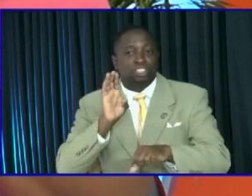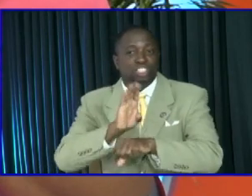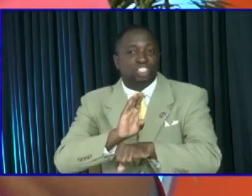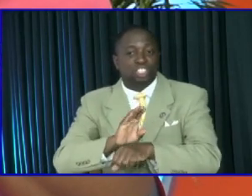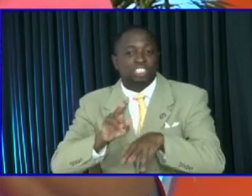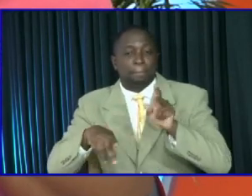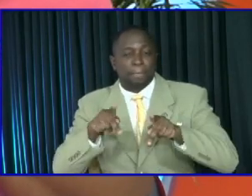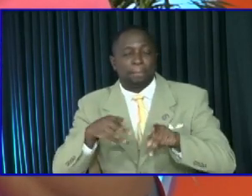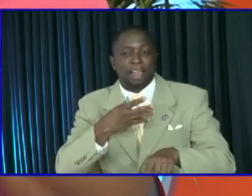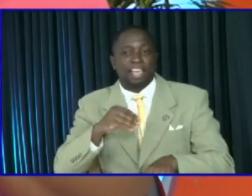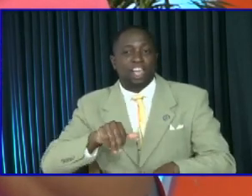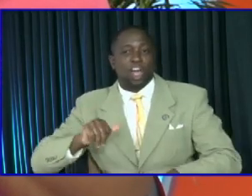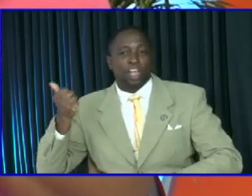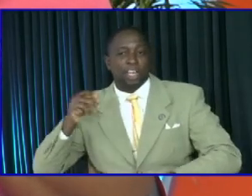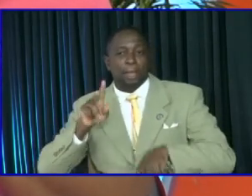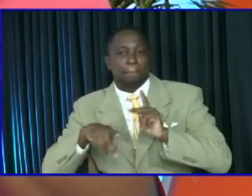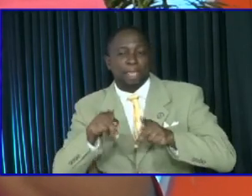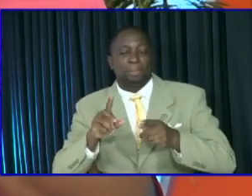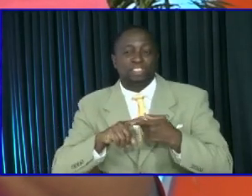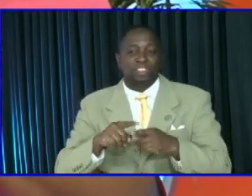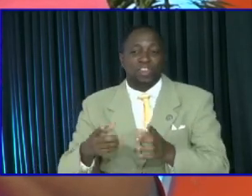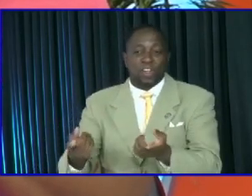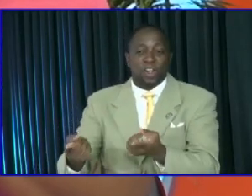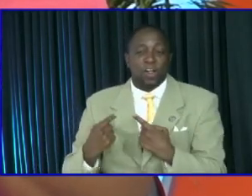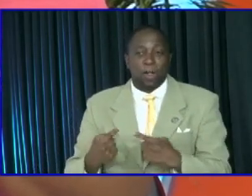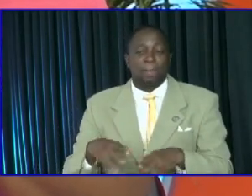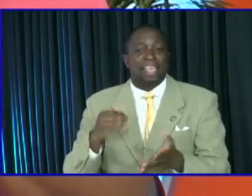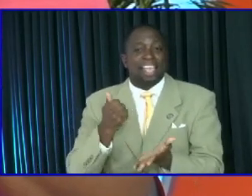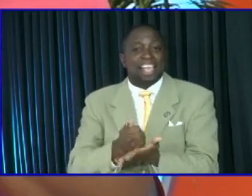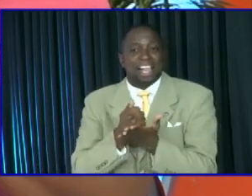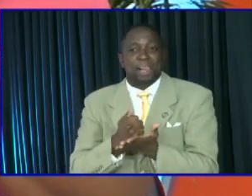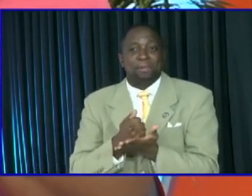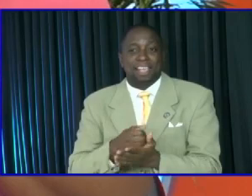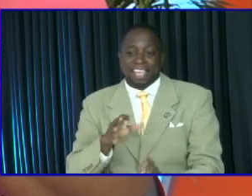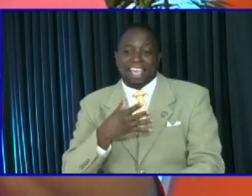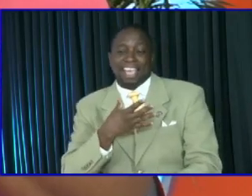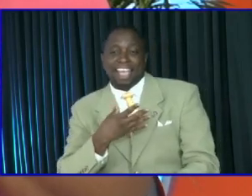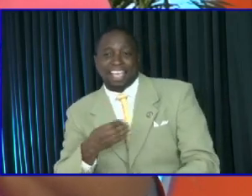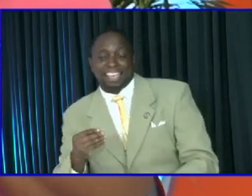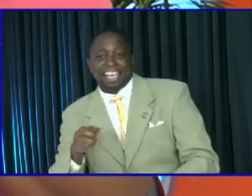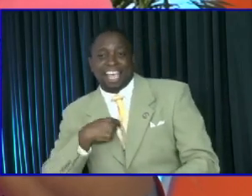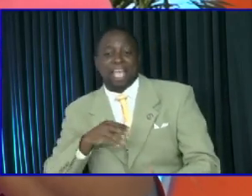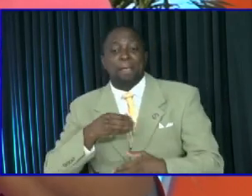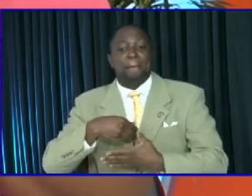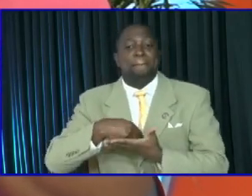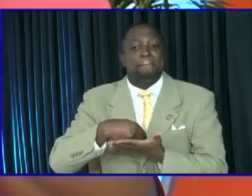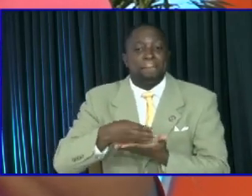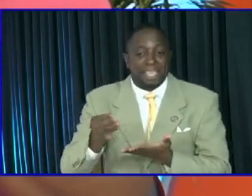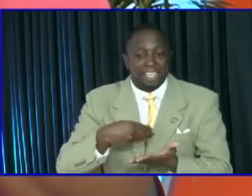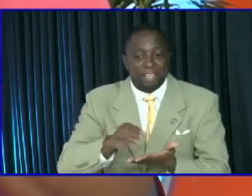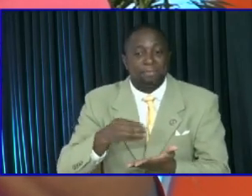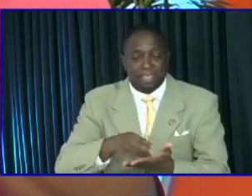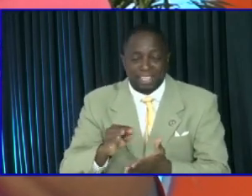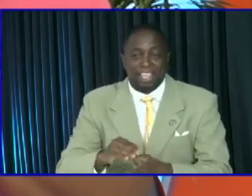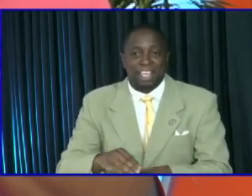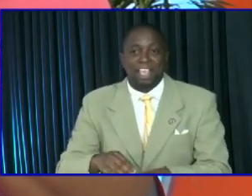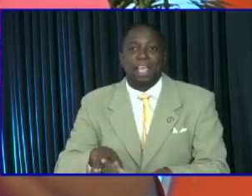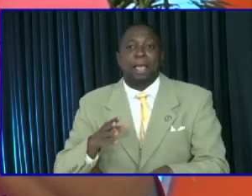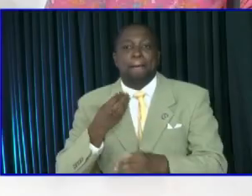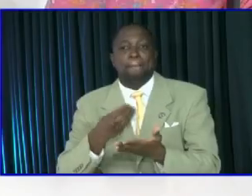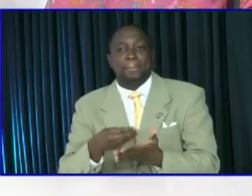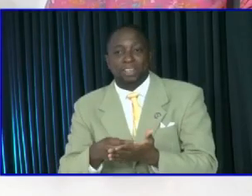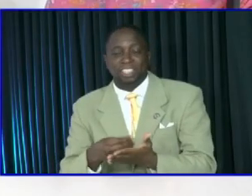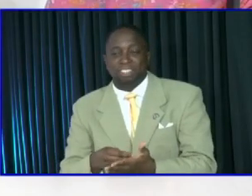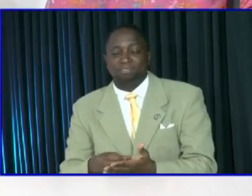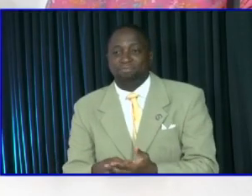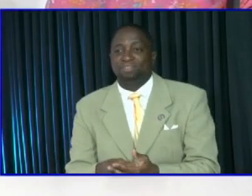to come at my aid. And I was able to pay all that money, find all the documents and submitted them to the relevant persons. But what I